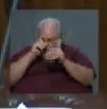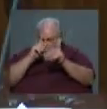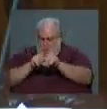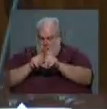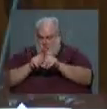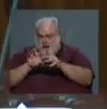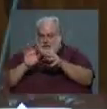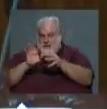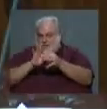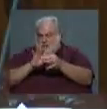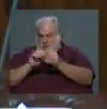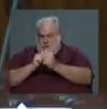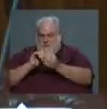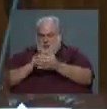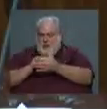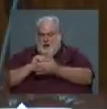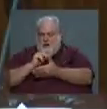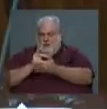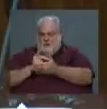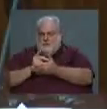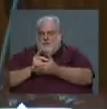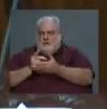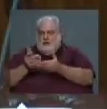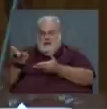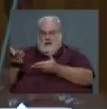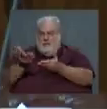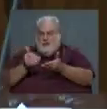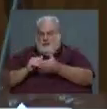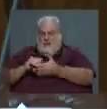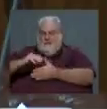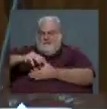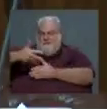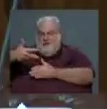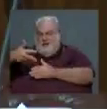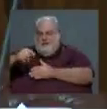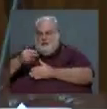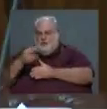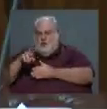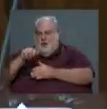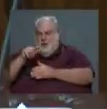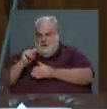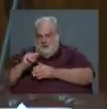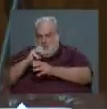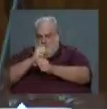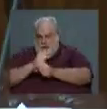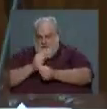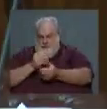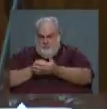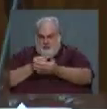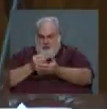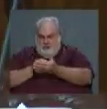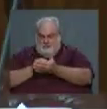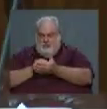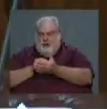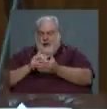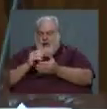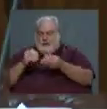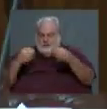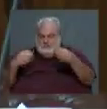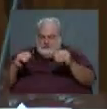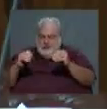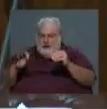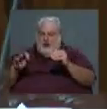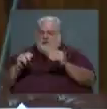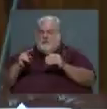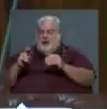in connection therewith, to authorize the execution and delivery of a fifth supplemental trust indenture securing the bonds, to authorize the execution and delivery of